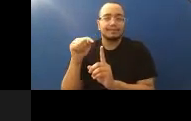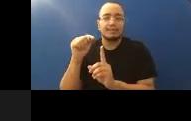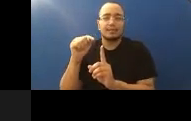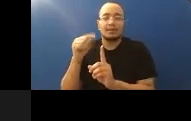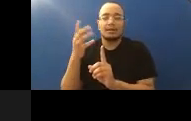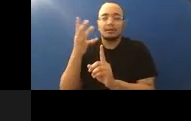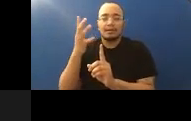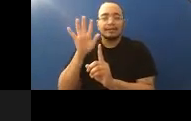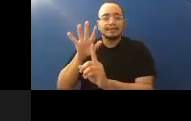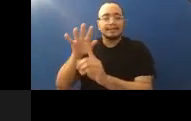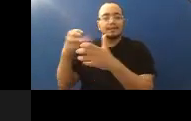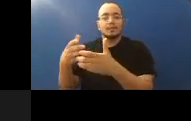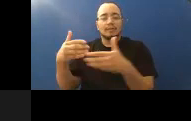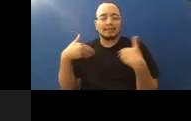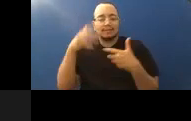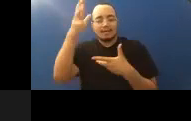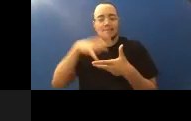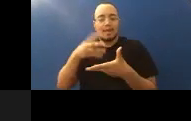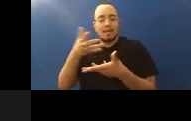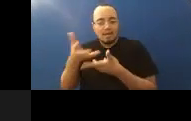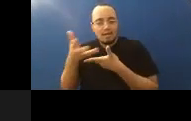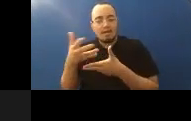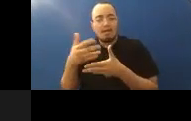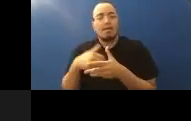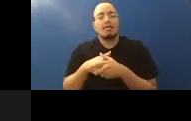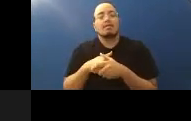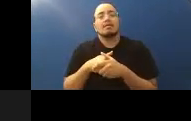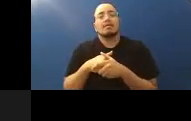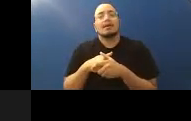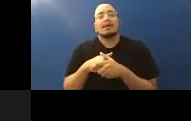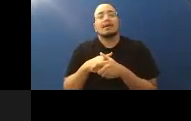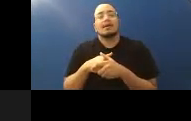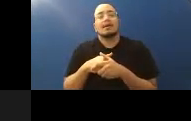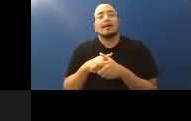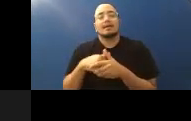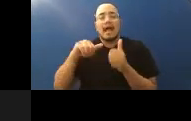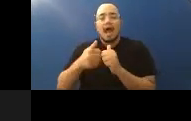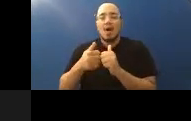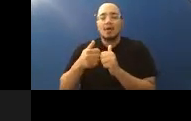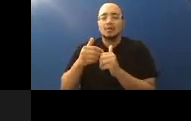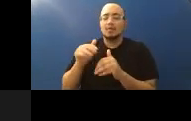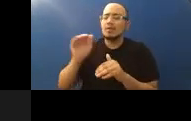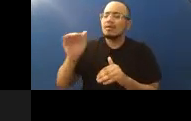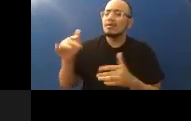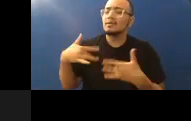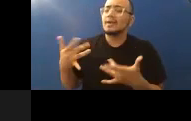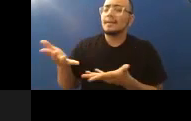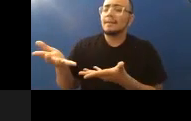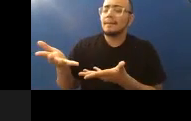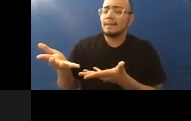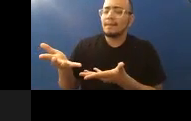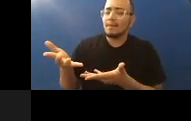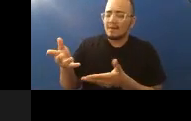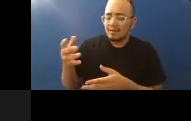young men he was working with and just examples of how to check people when